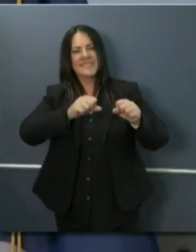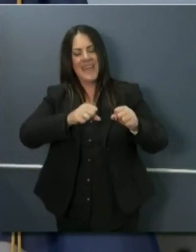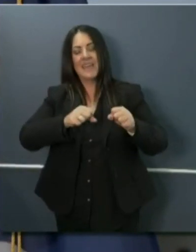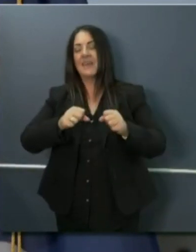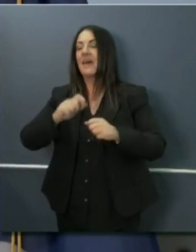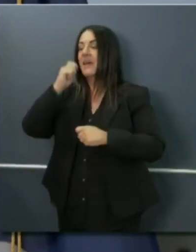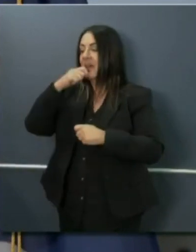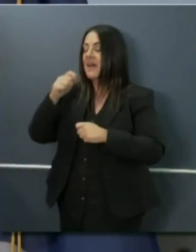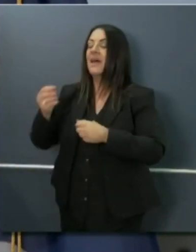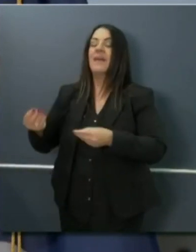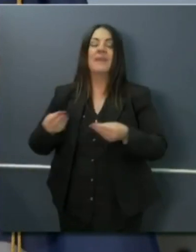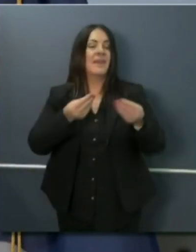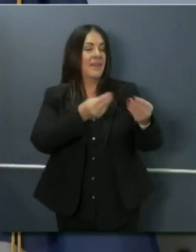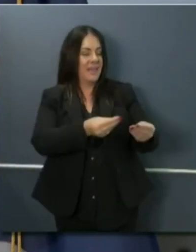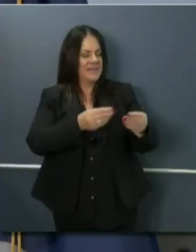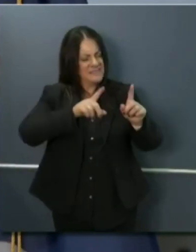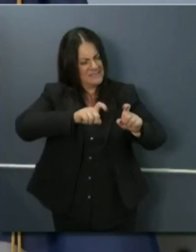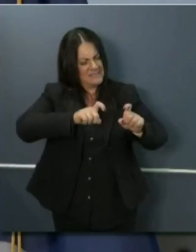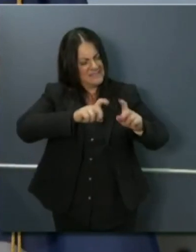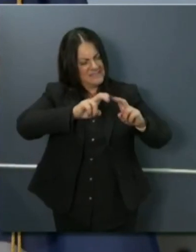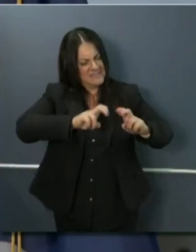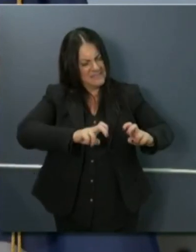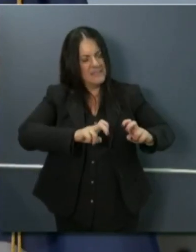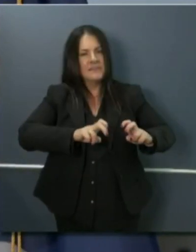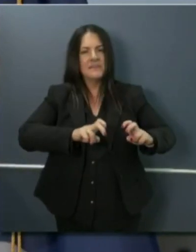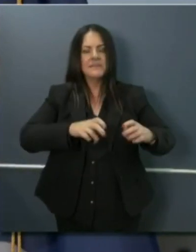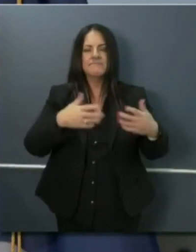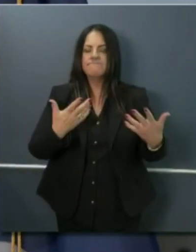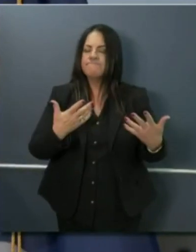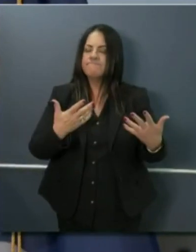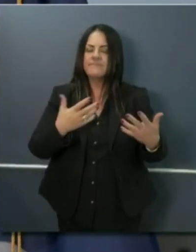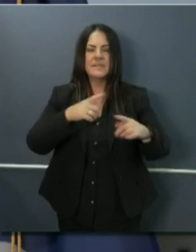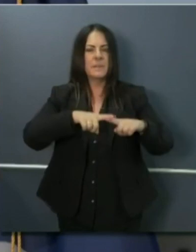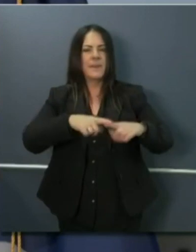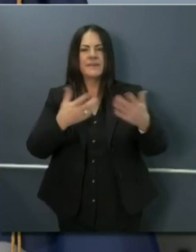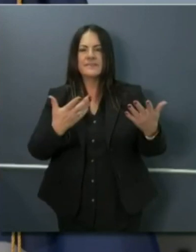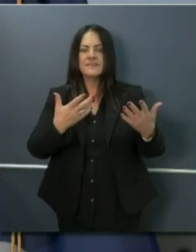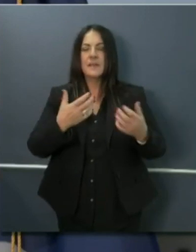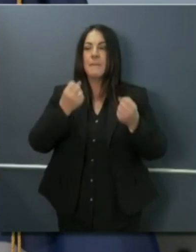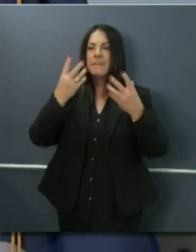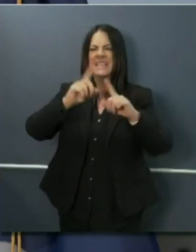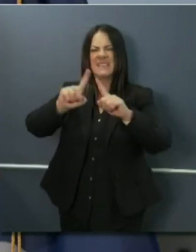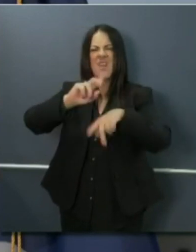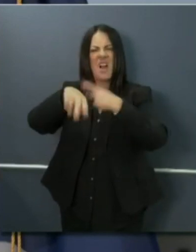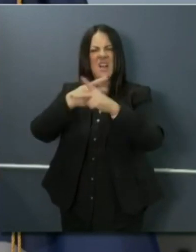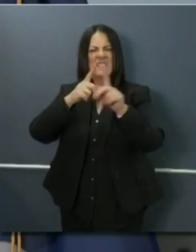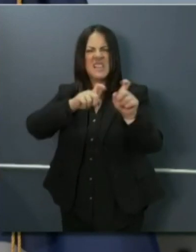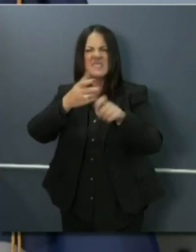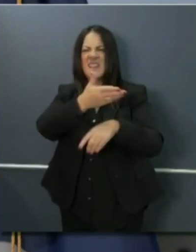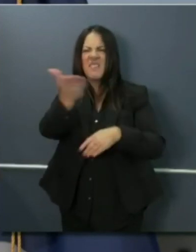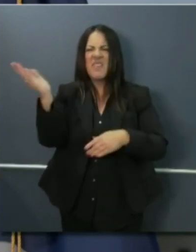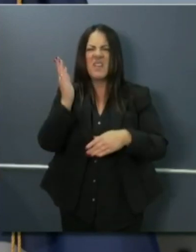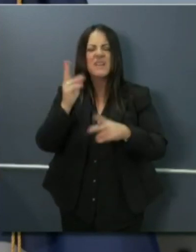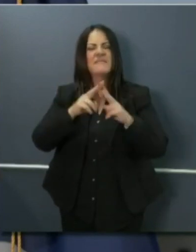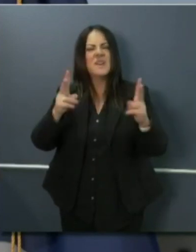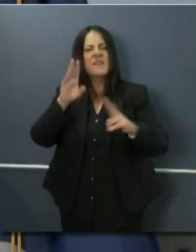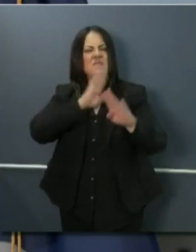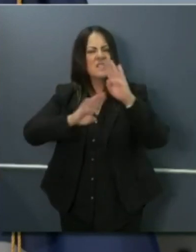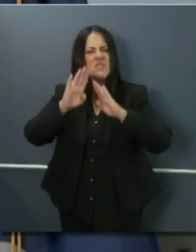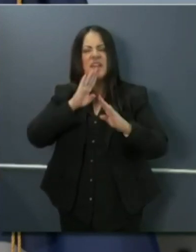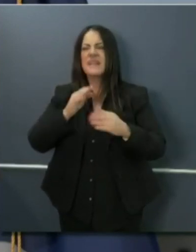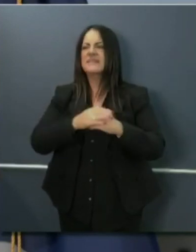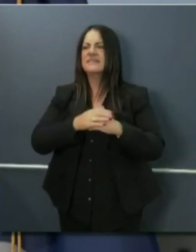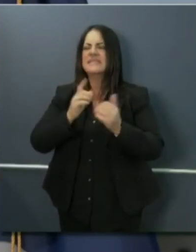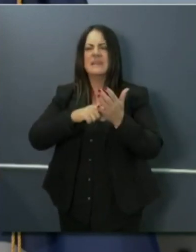The number of pending tests out there is extraordinarily frustrating because of the delay